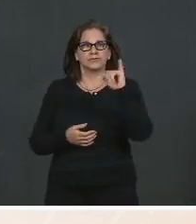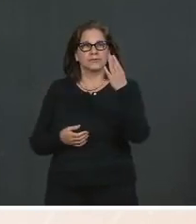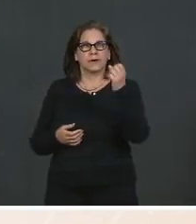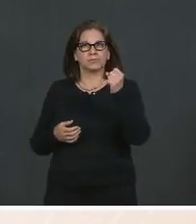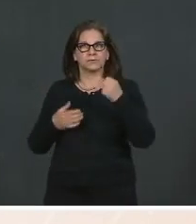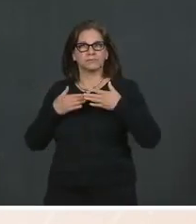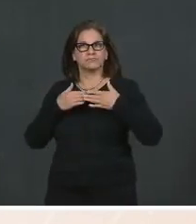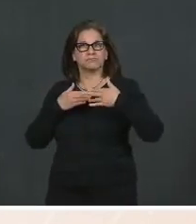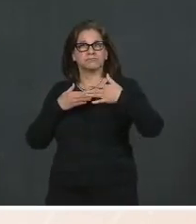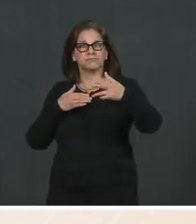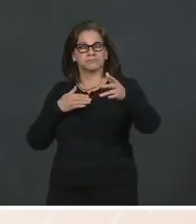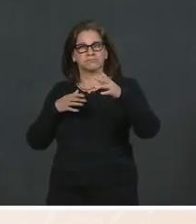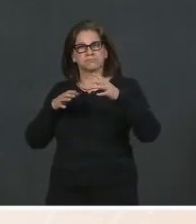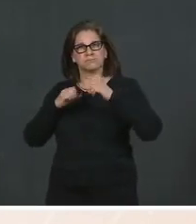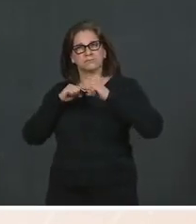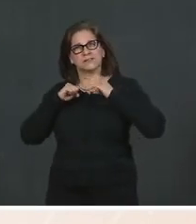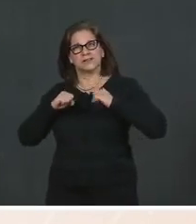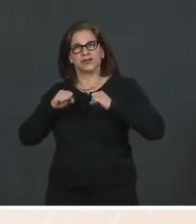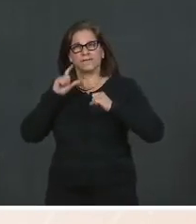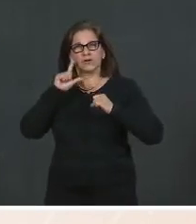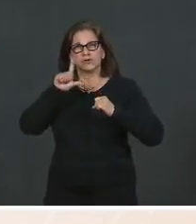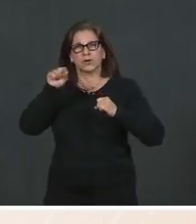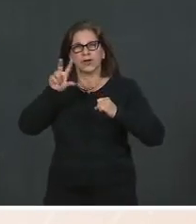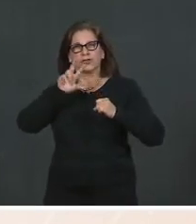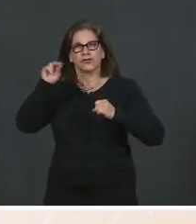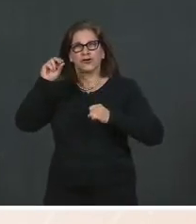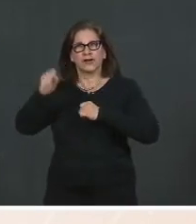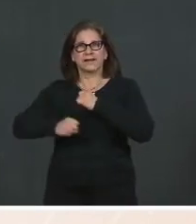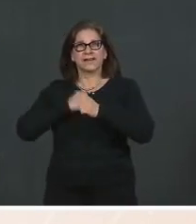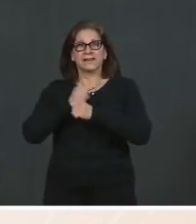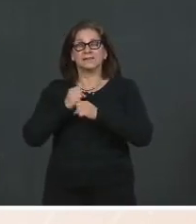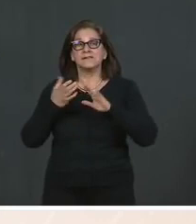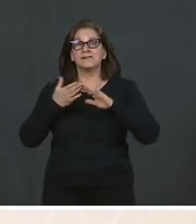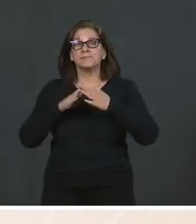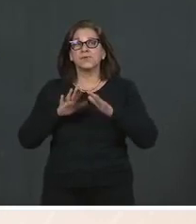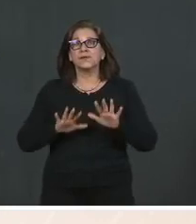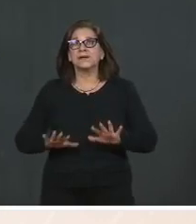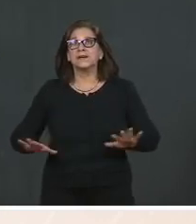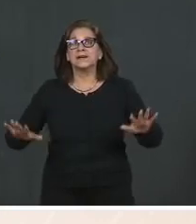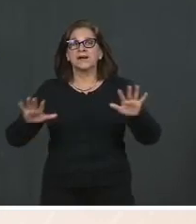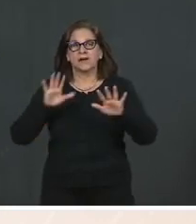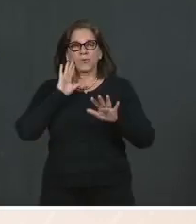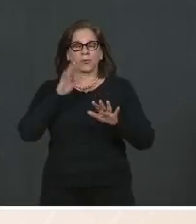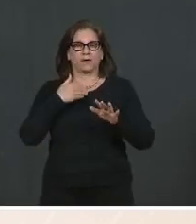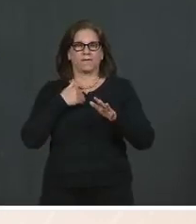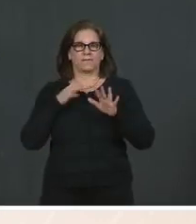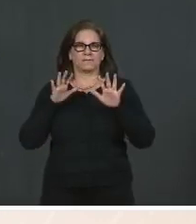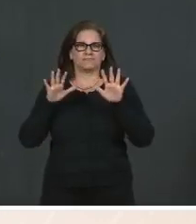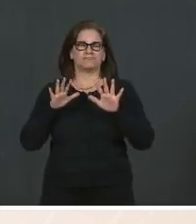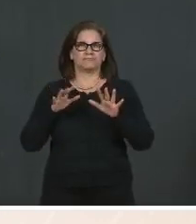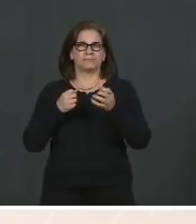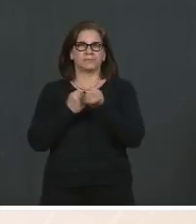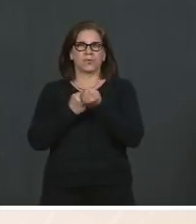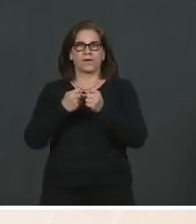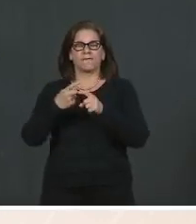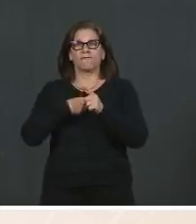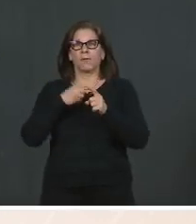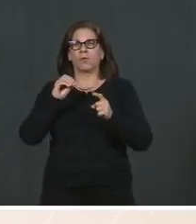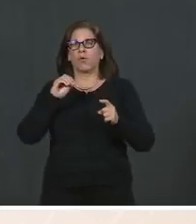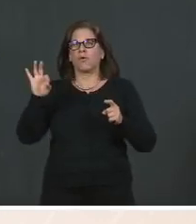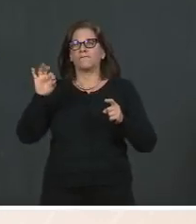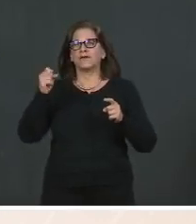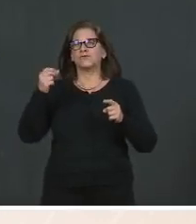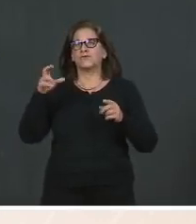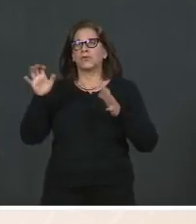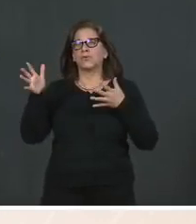in communities supported by offshore wind activity. It will also generate enough power to meet the demand of more than